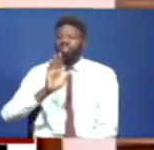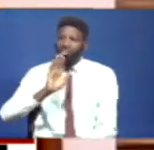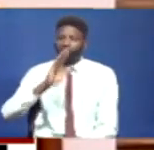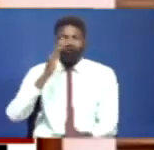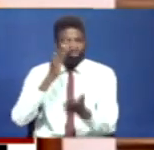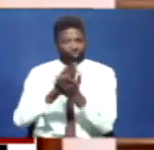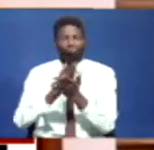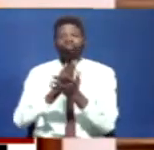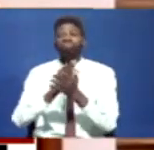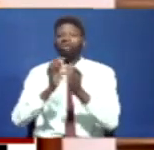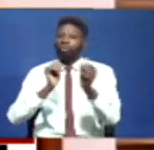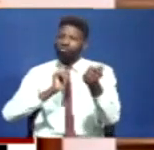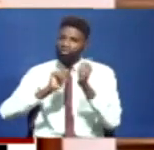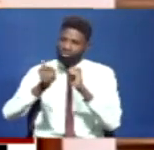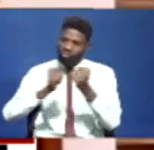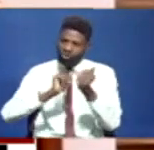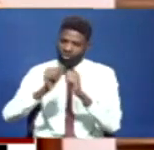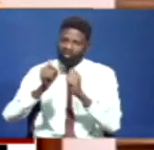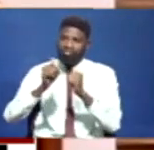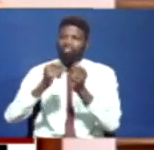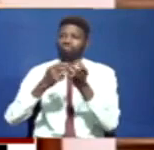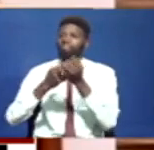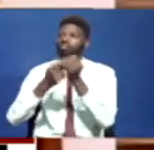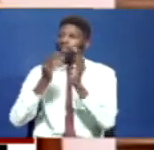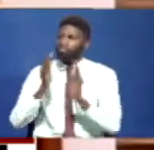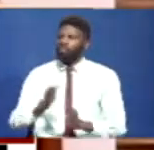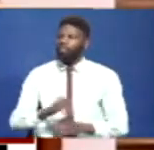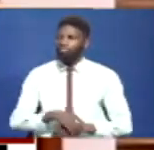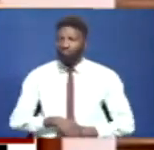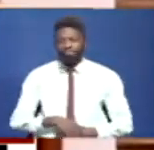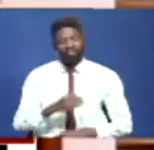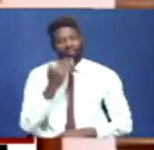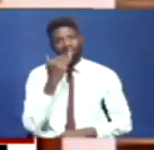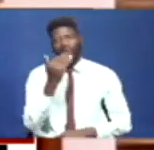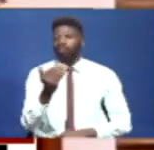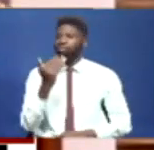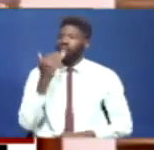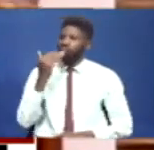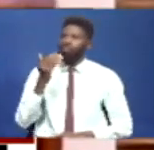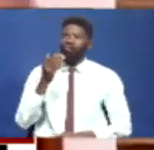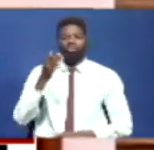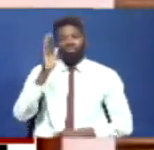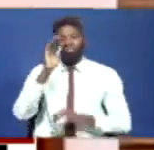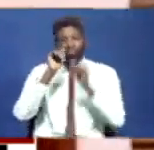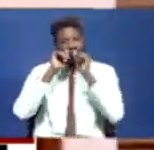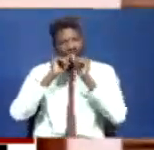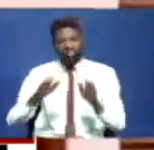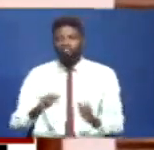your true sports partner. Asanteni sana na Mungu awabariki.